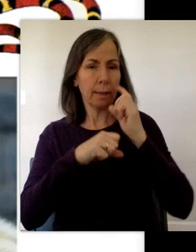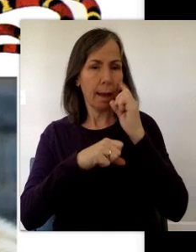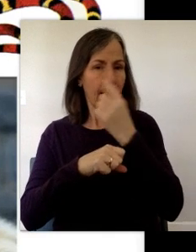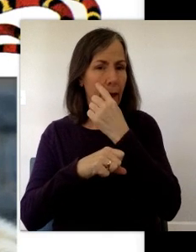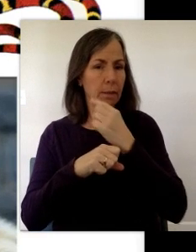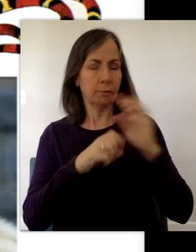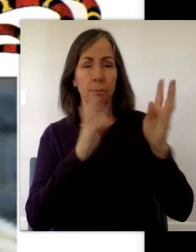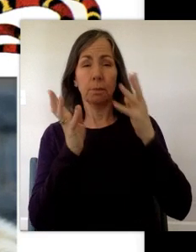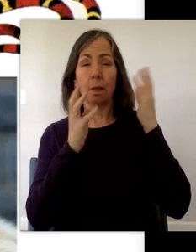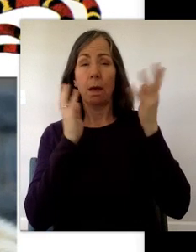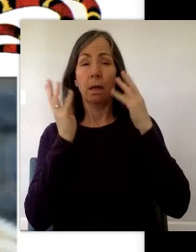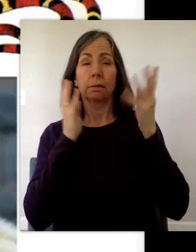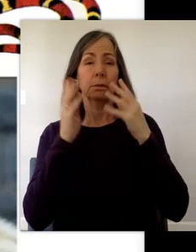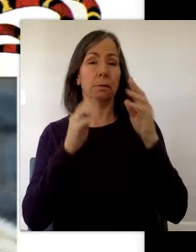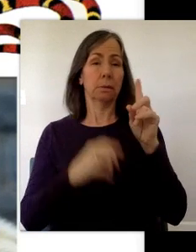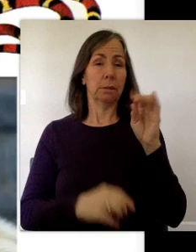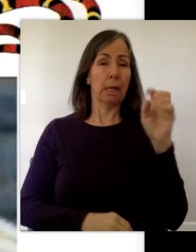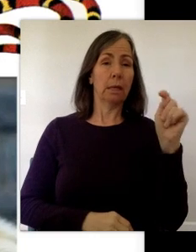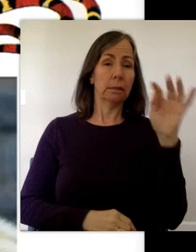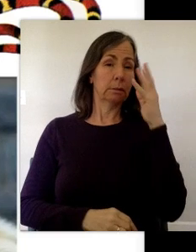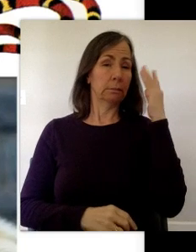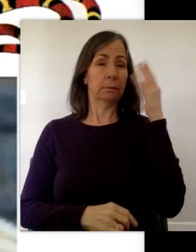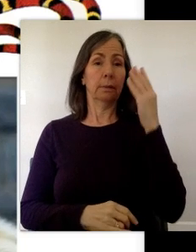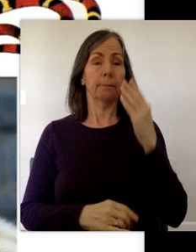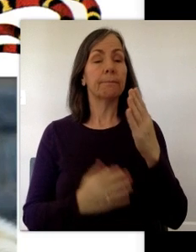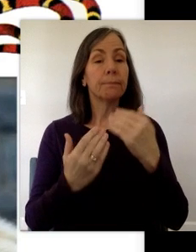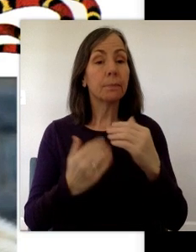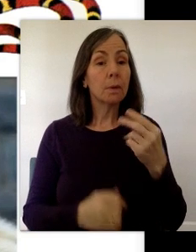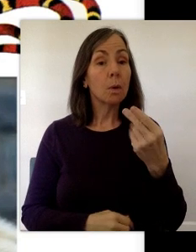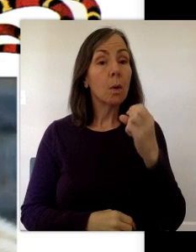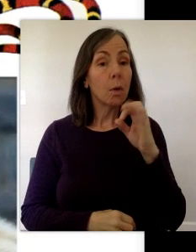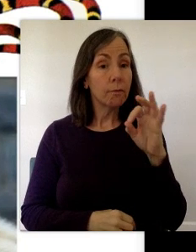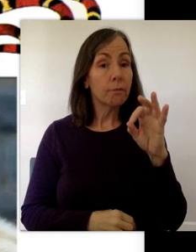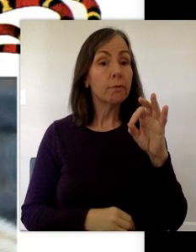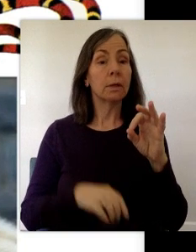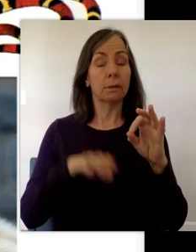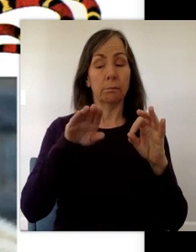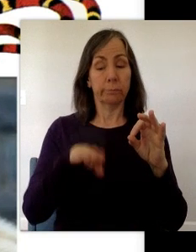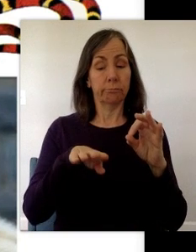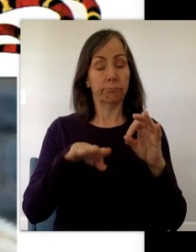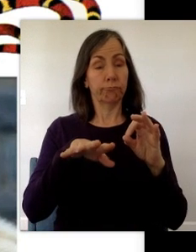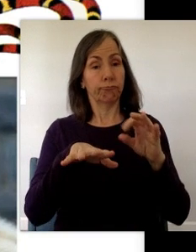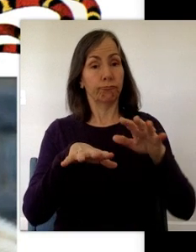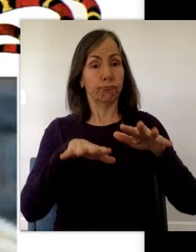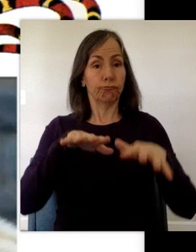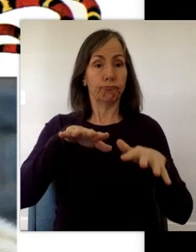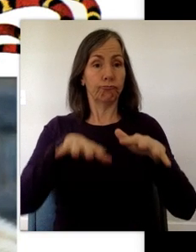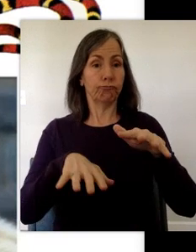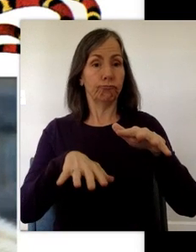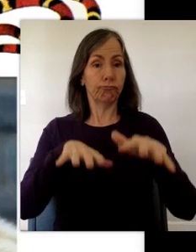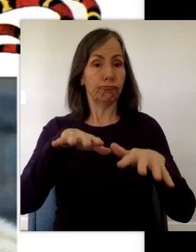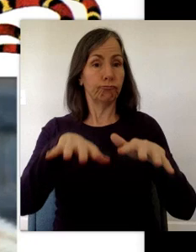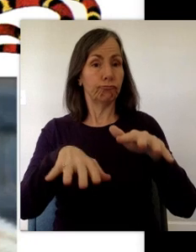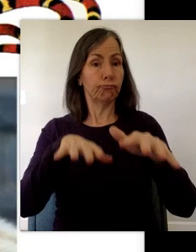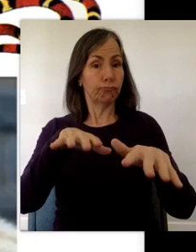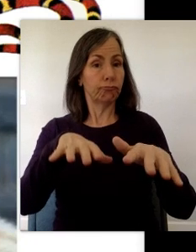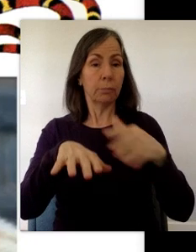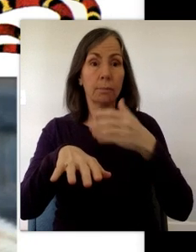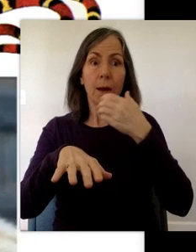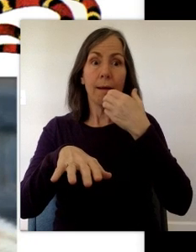the dust. It has hooves to walk in this hot desert. Polar bear